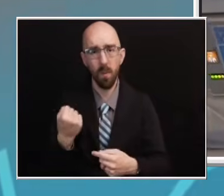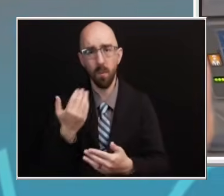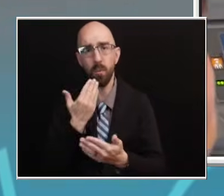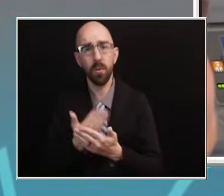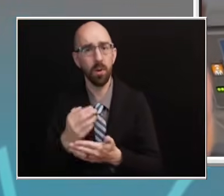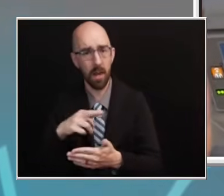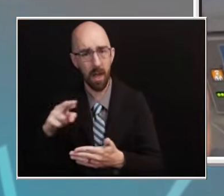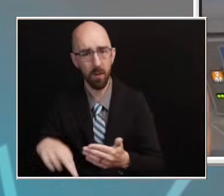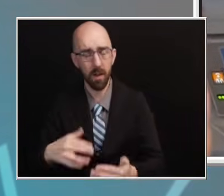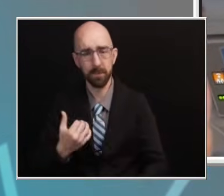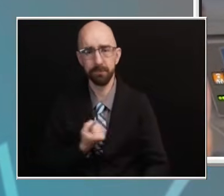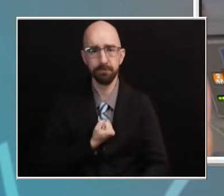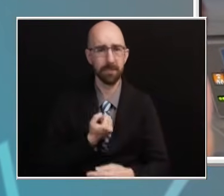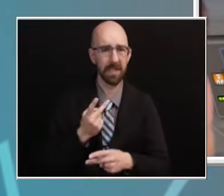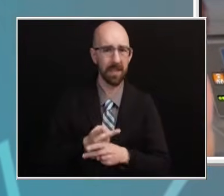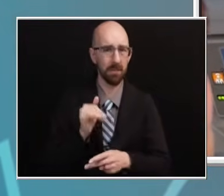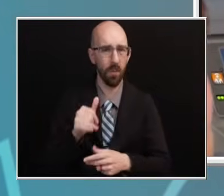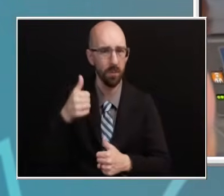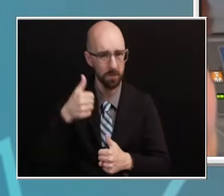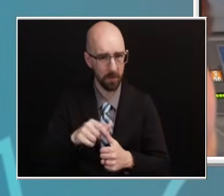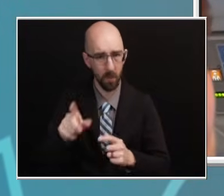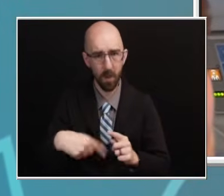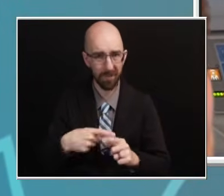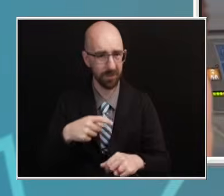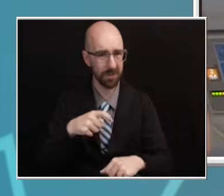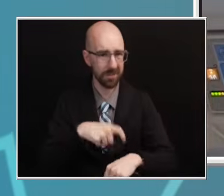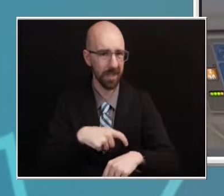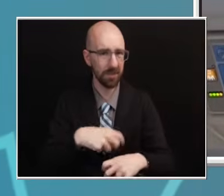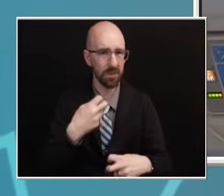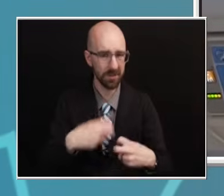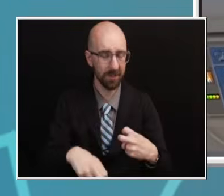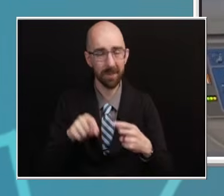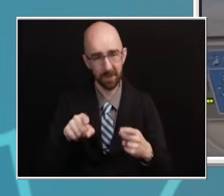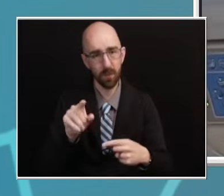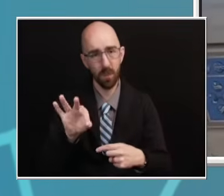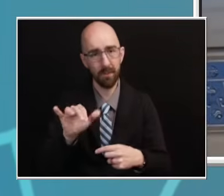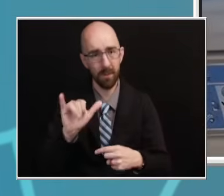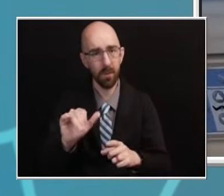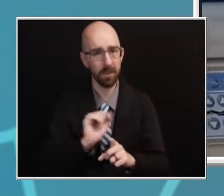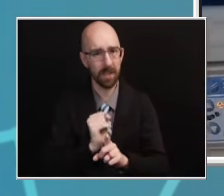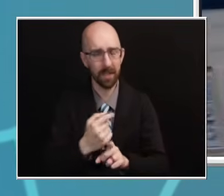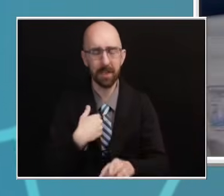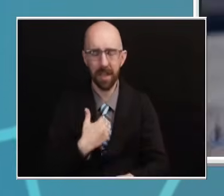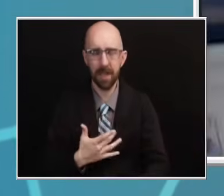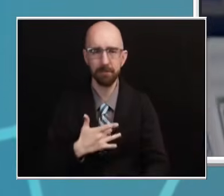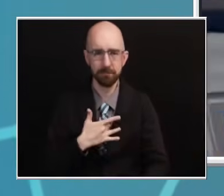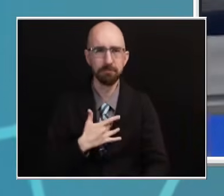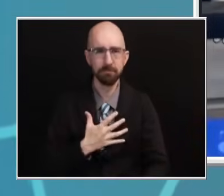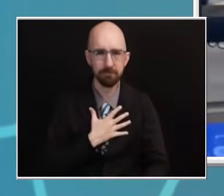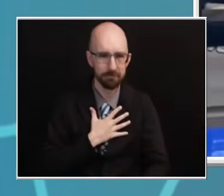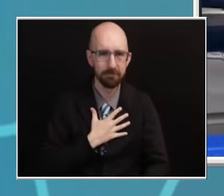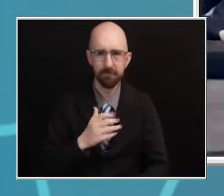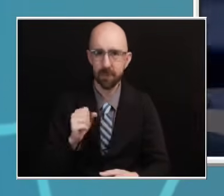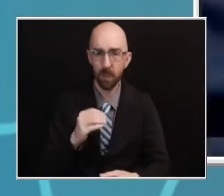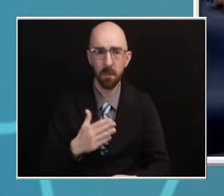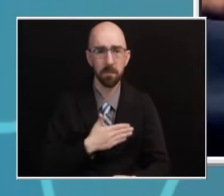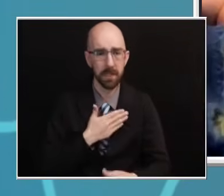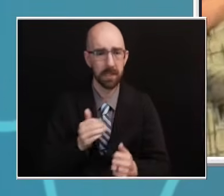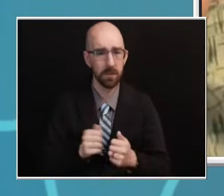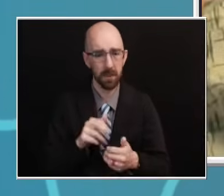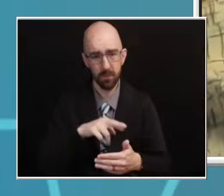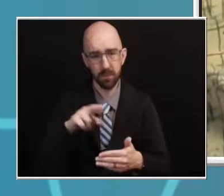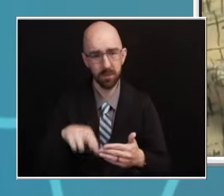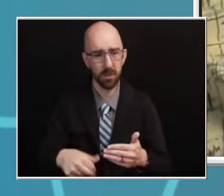and remember them when times are tough, and this is one case I absolutely hold close to me, and just so pleased with this good outcome. So